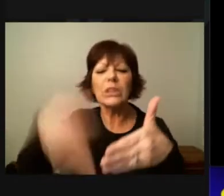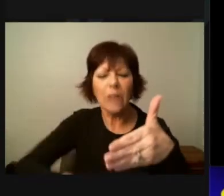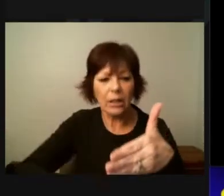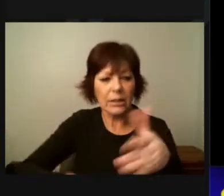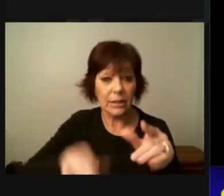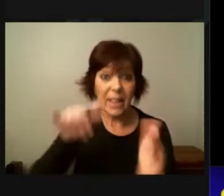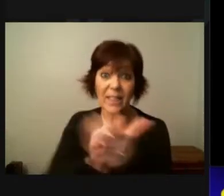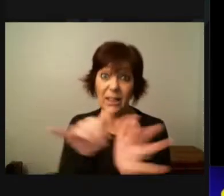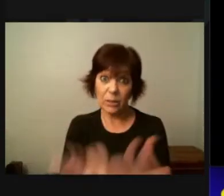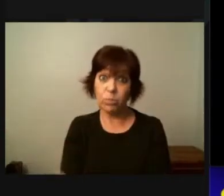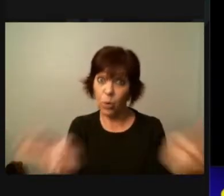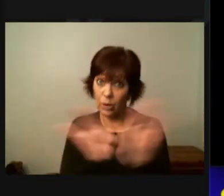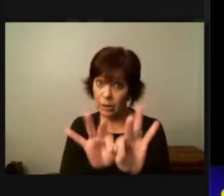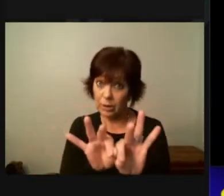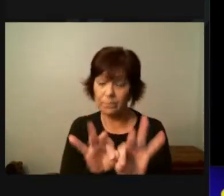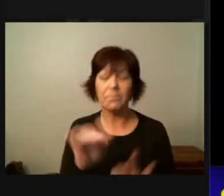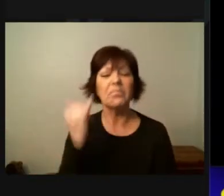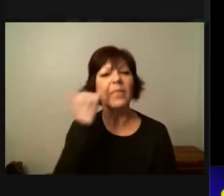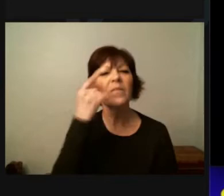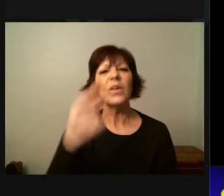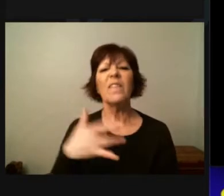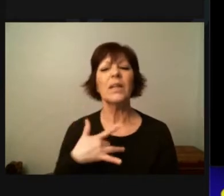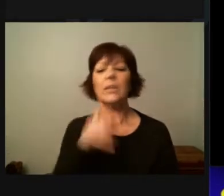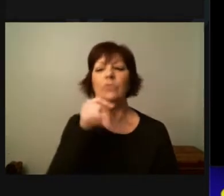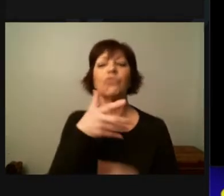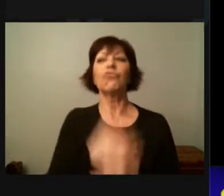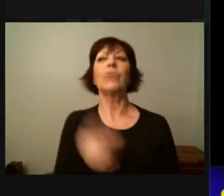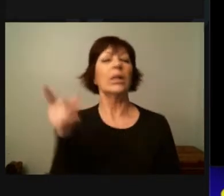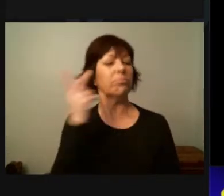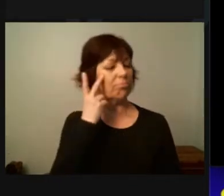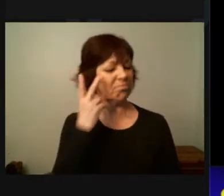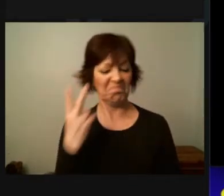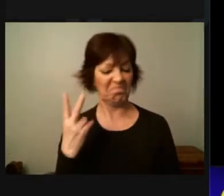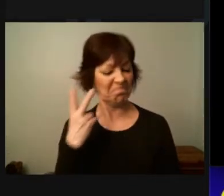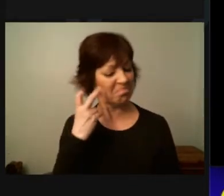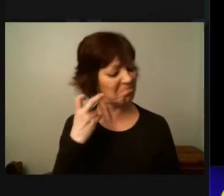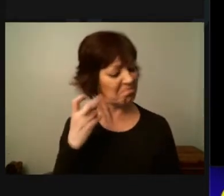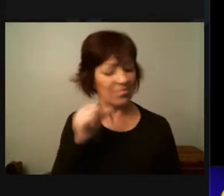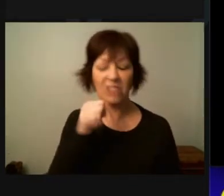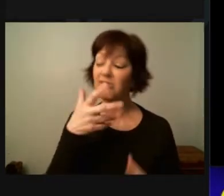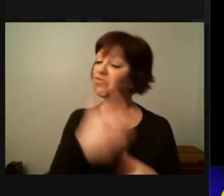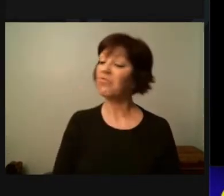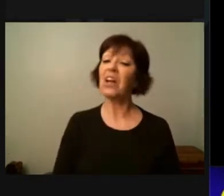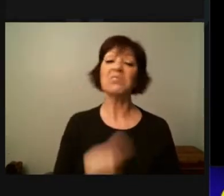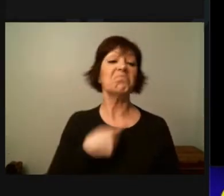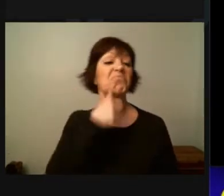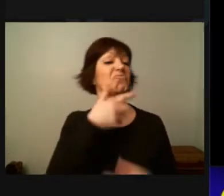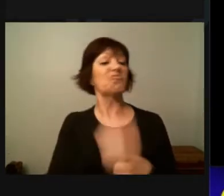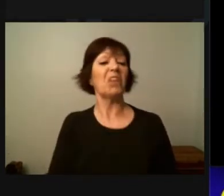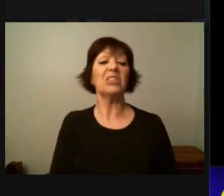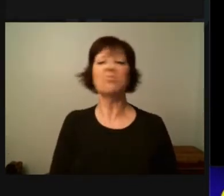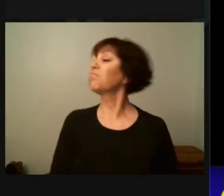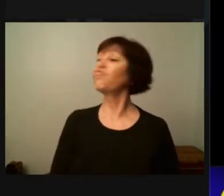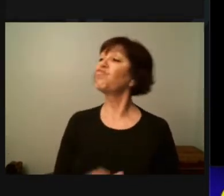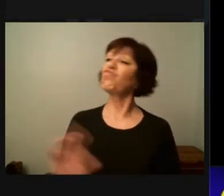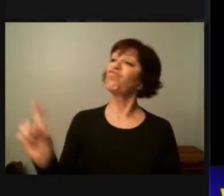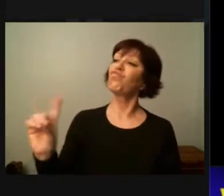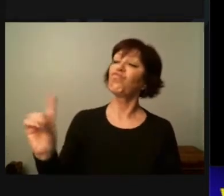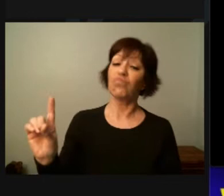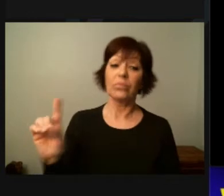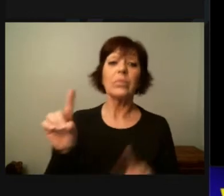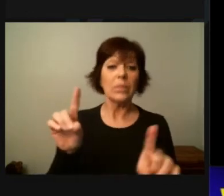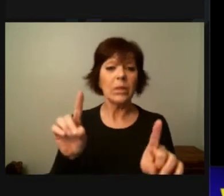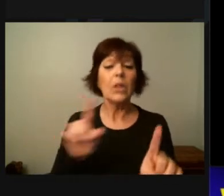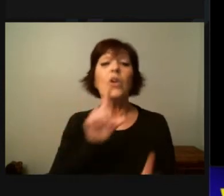about, you don't trust what the government says about it, you don't trust what the pharmaceutical company says about it, a really